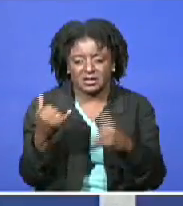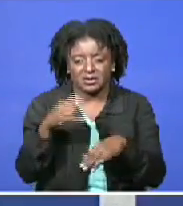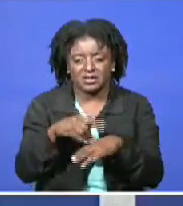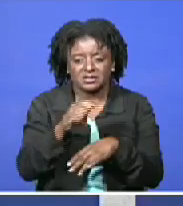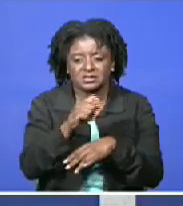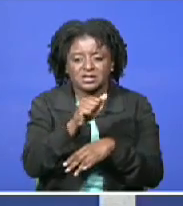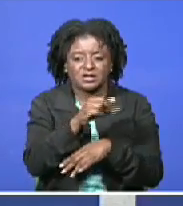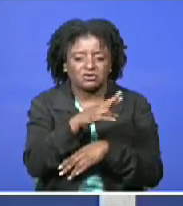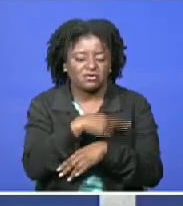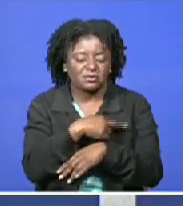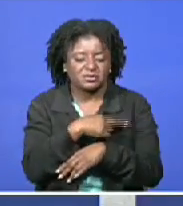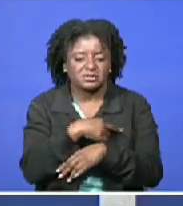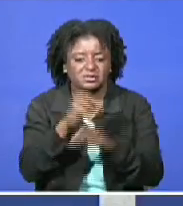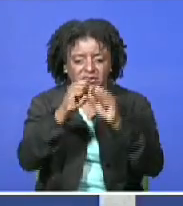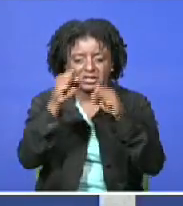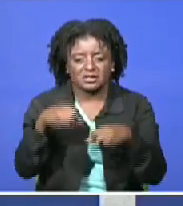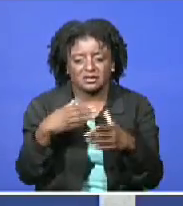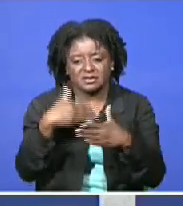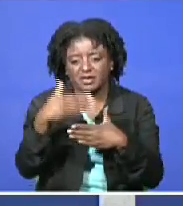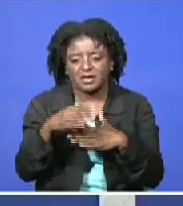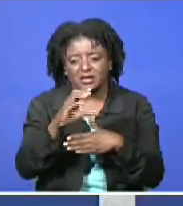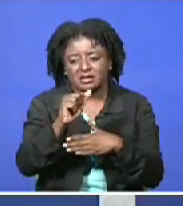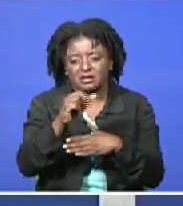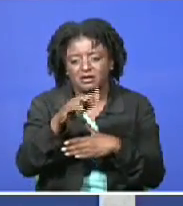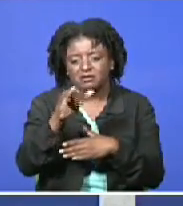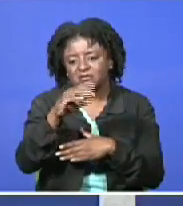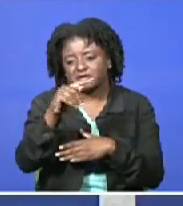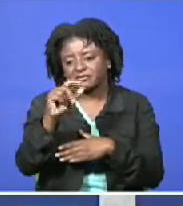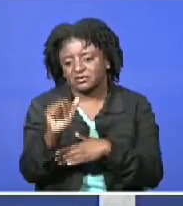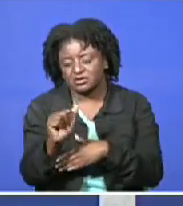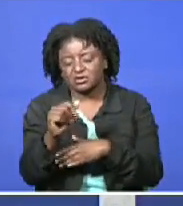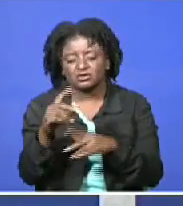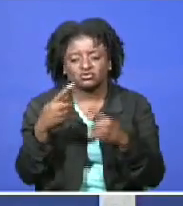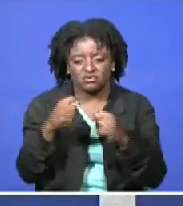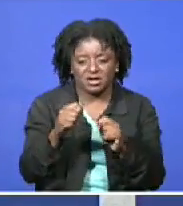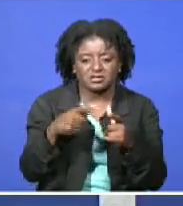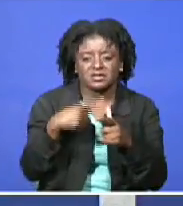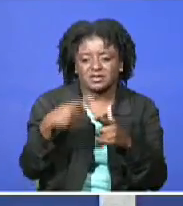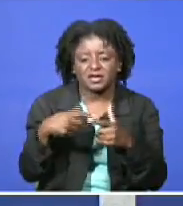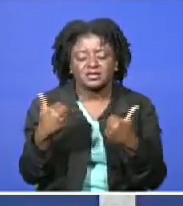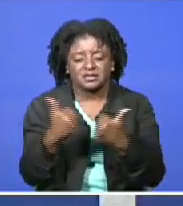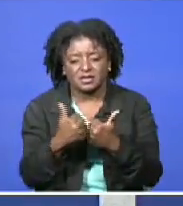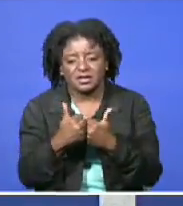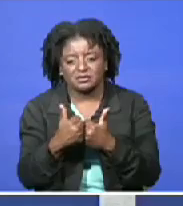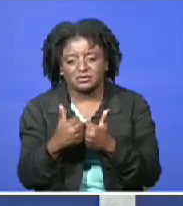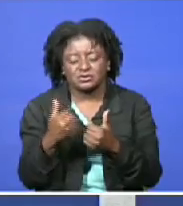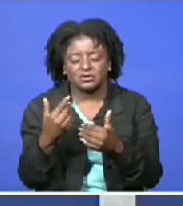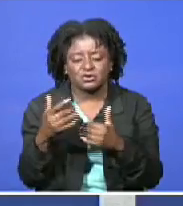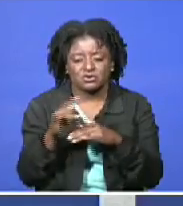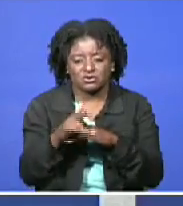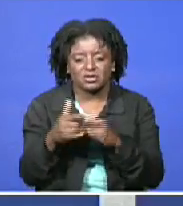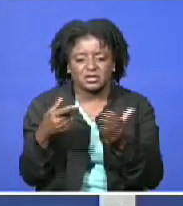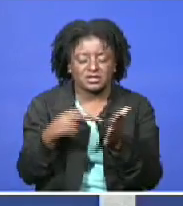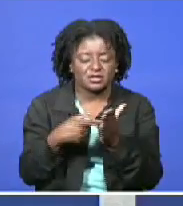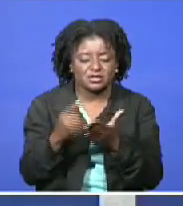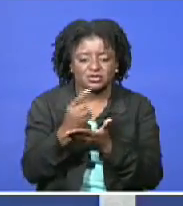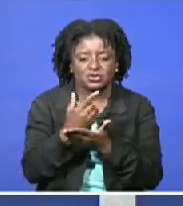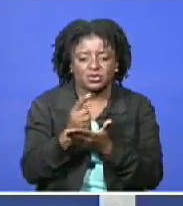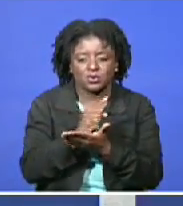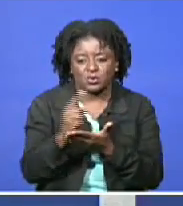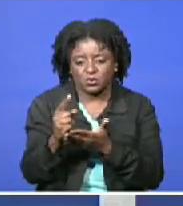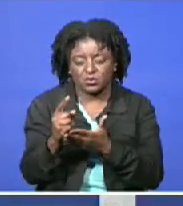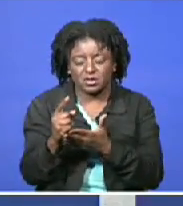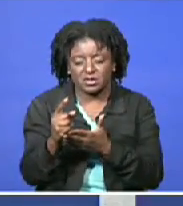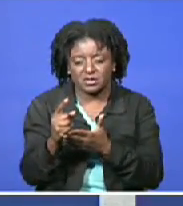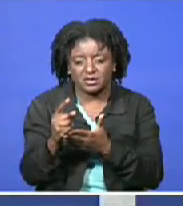Stadium. From there, it's on to Carifta Trials and then the Carifta Games. Earlier this week, Carifta Fever hit the original Thomas A. Robinson Stadium. Among